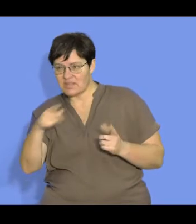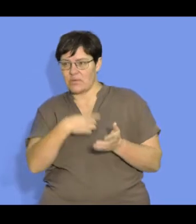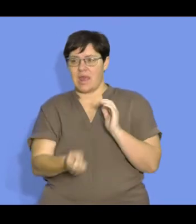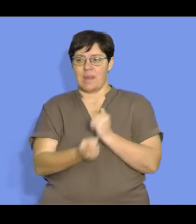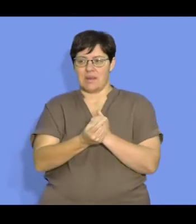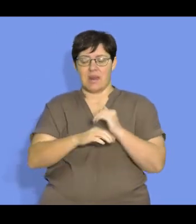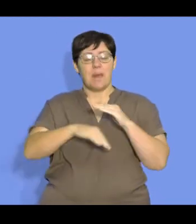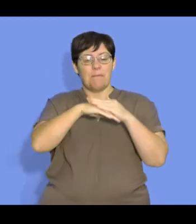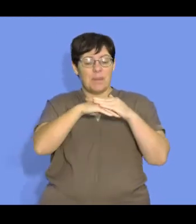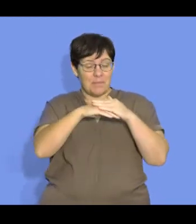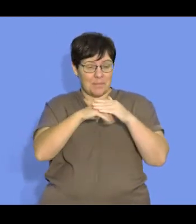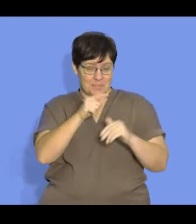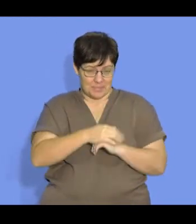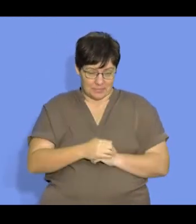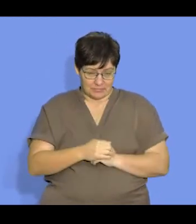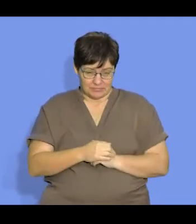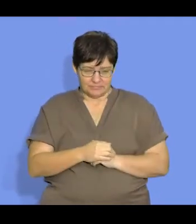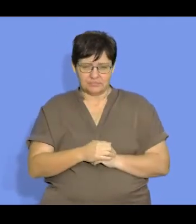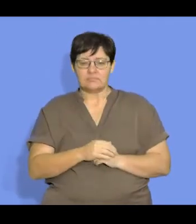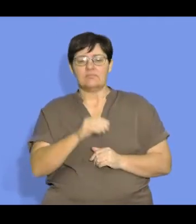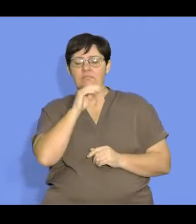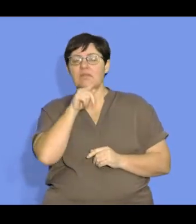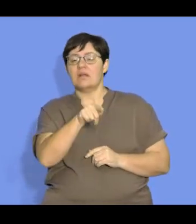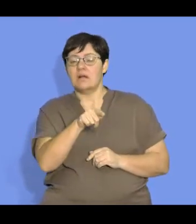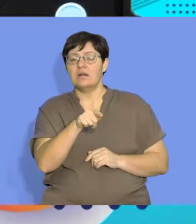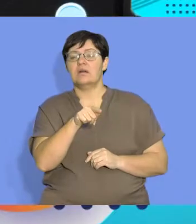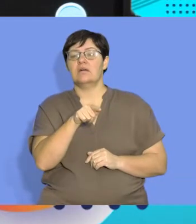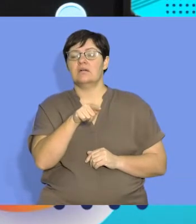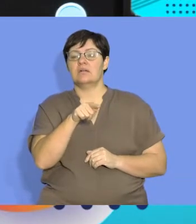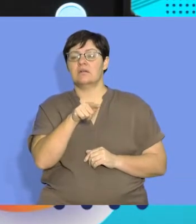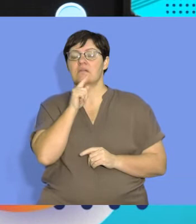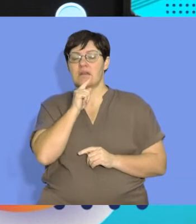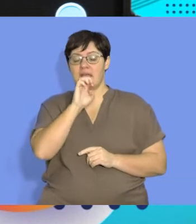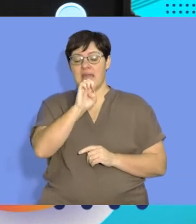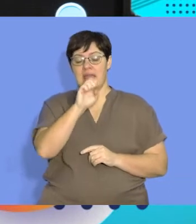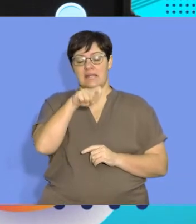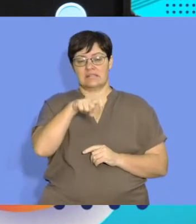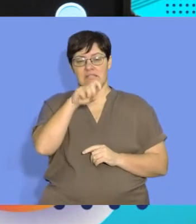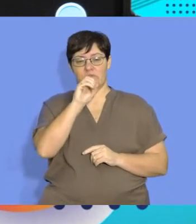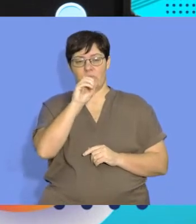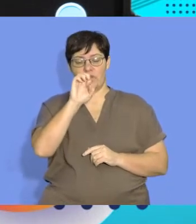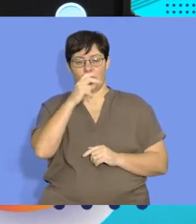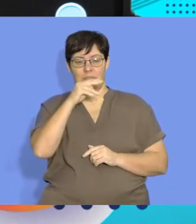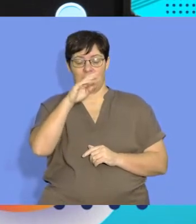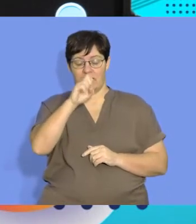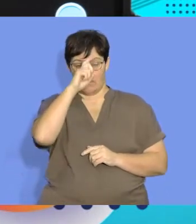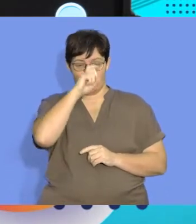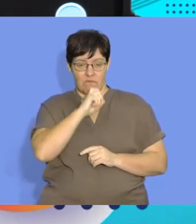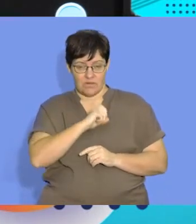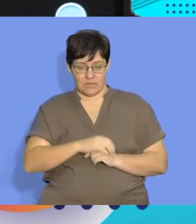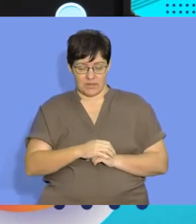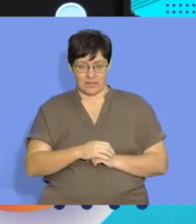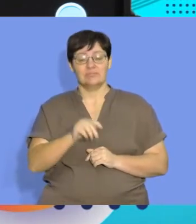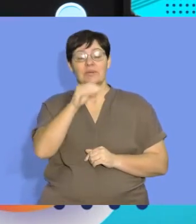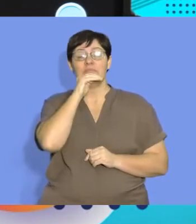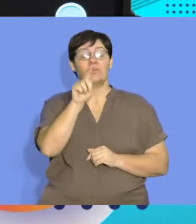this energy that we need for that reaction to take place. Another term that we need to remember is